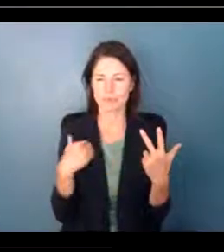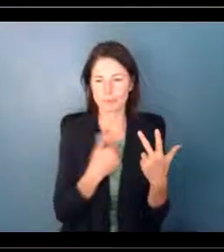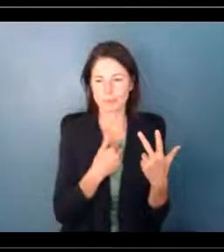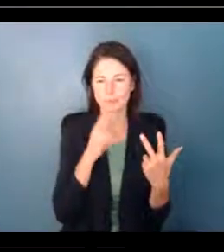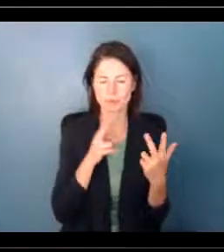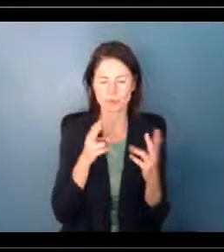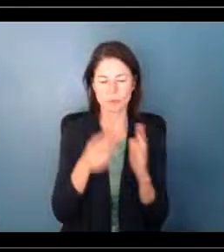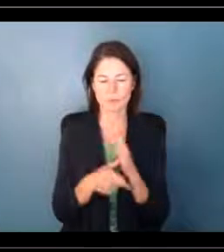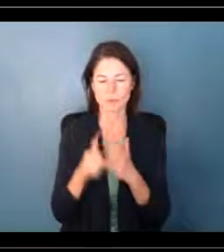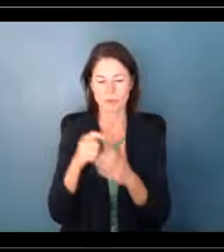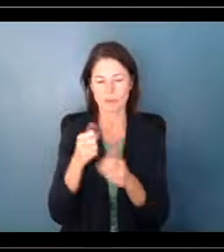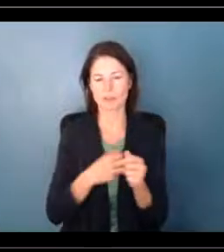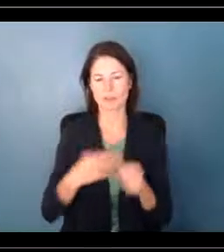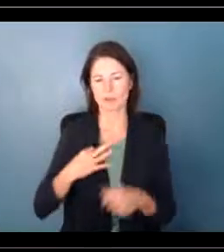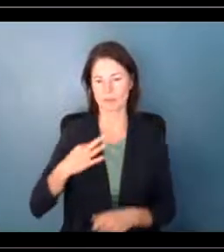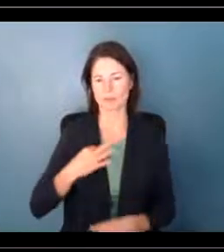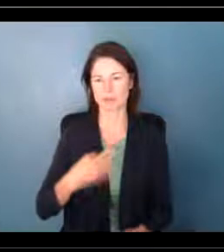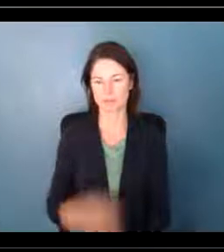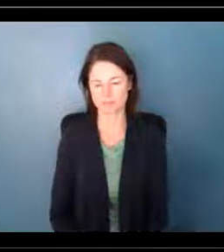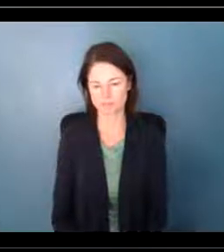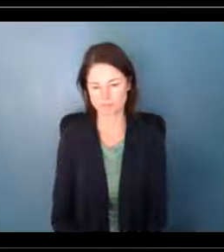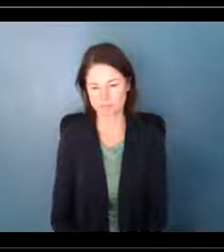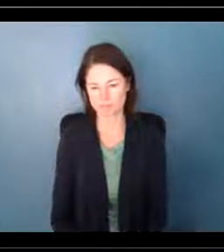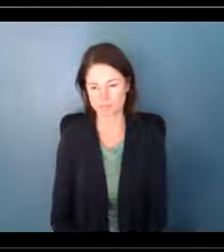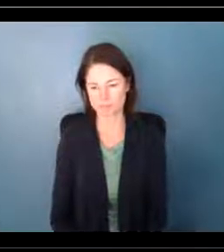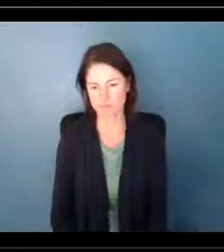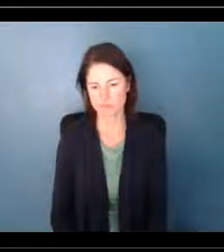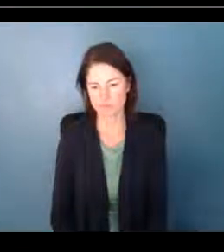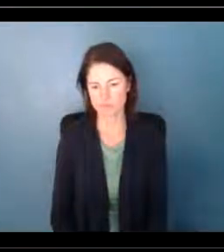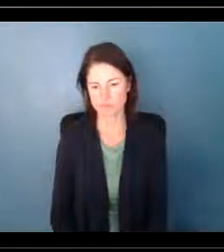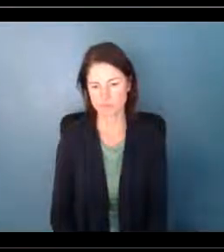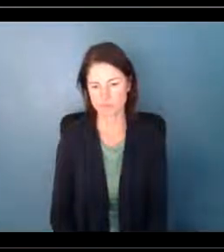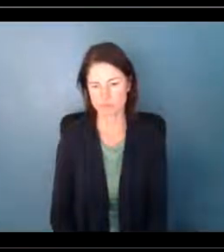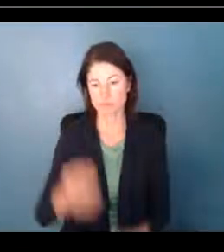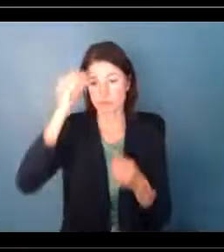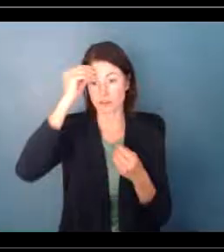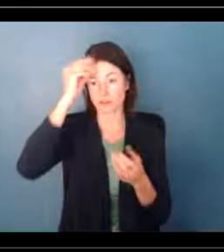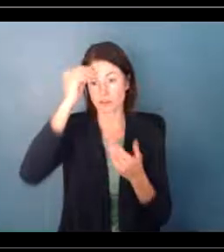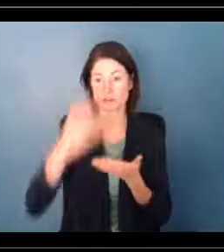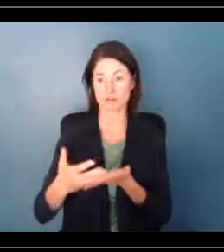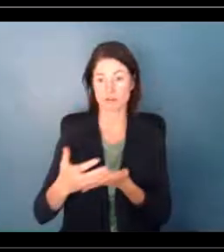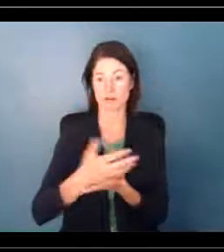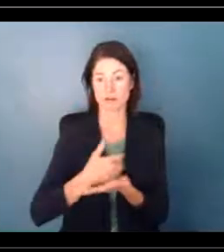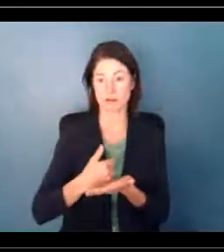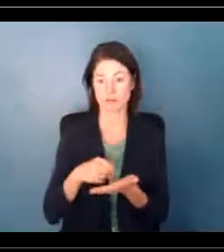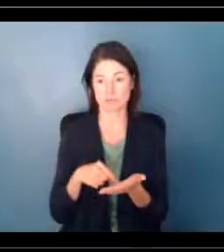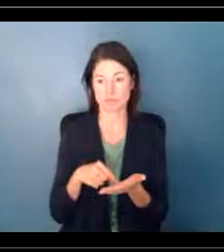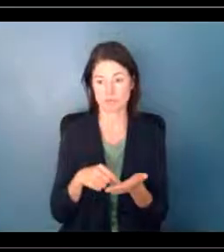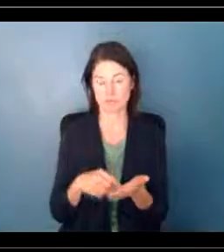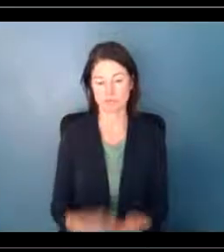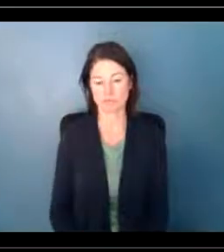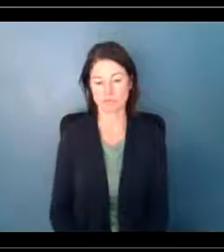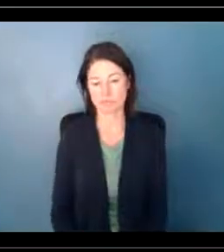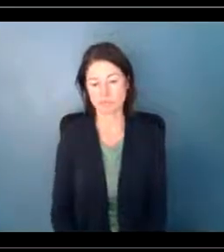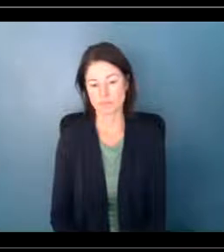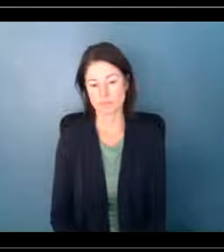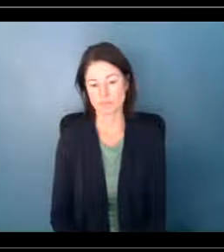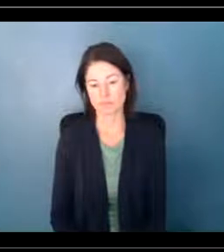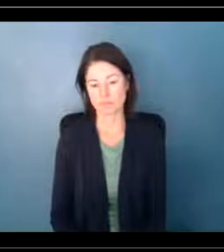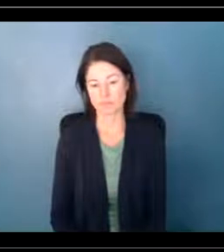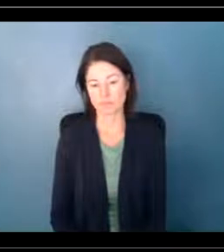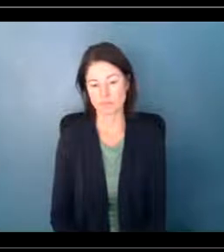application. And once we collect all the information, all that basically gets